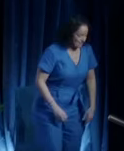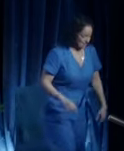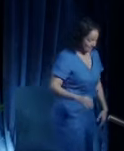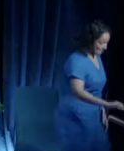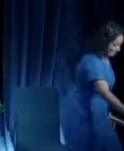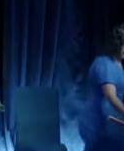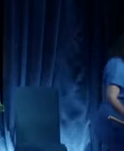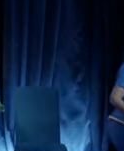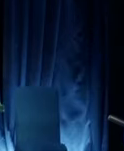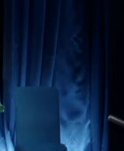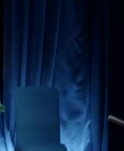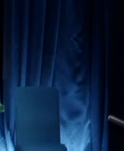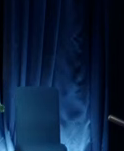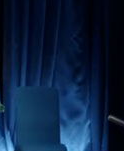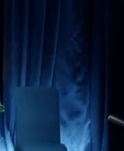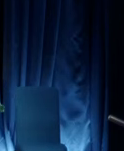yeah. I mean,